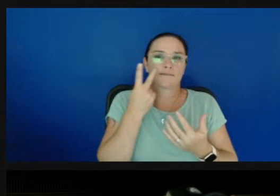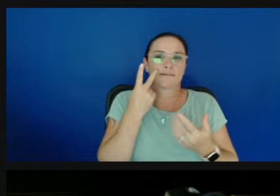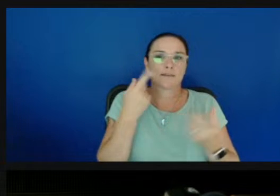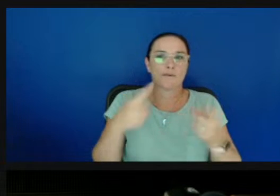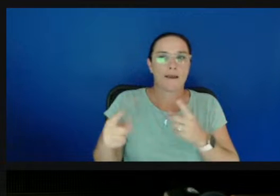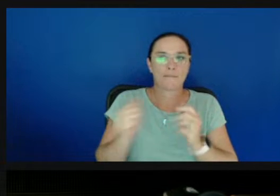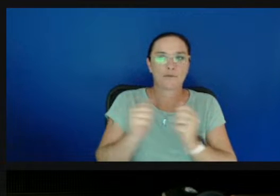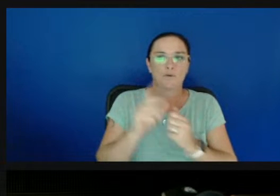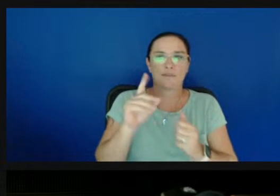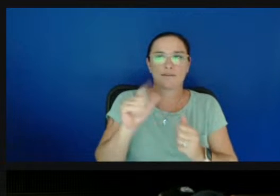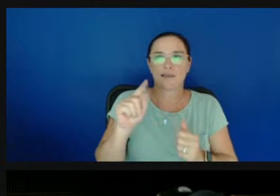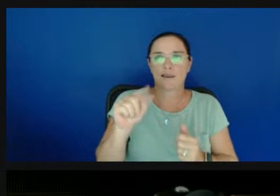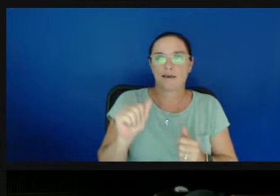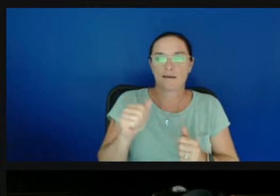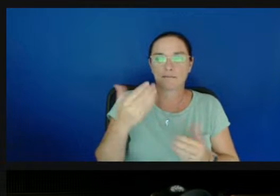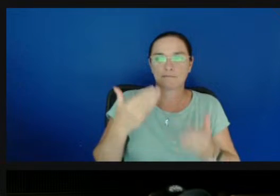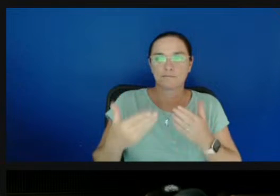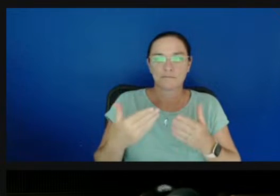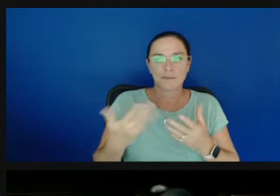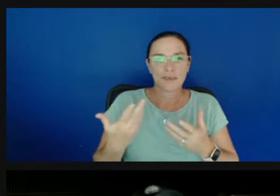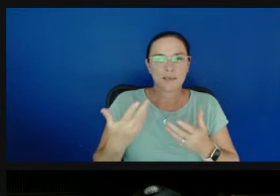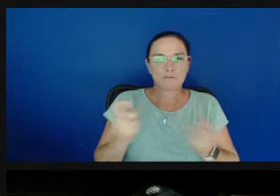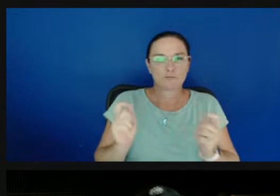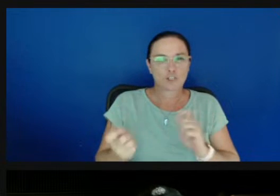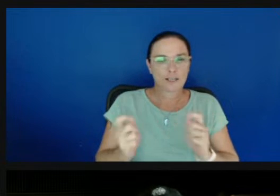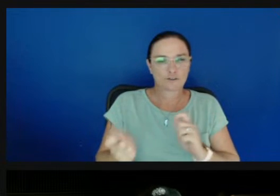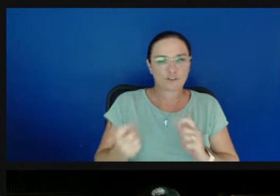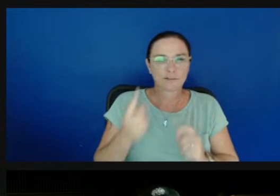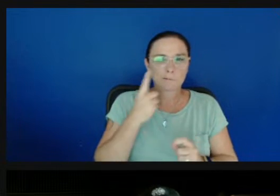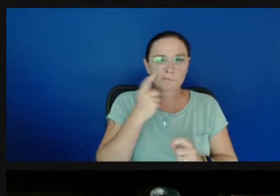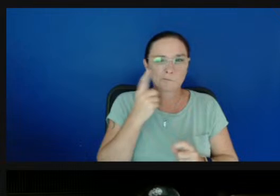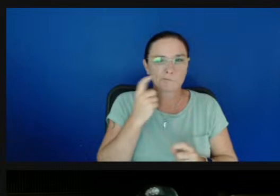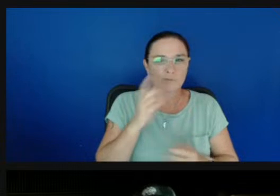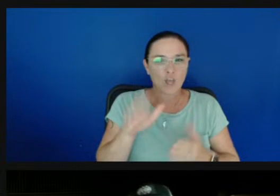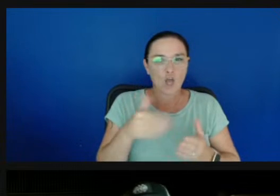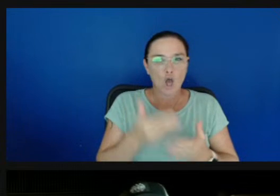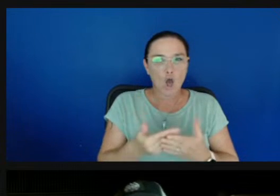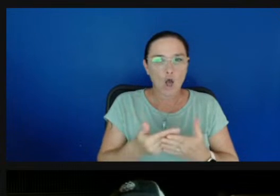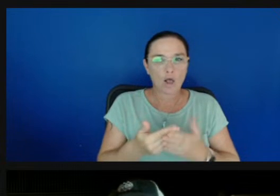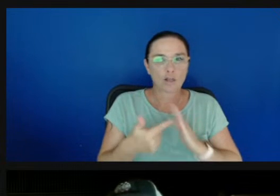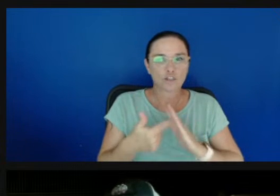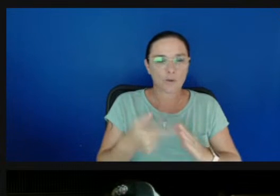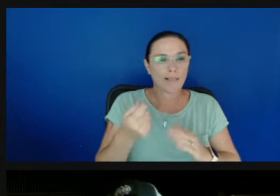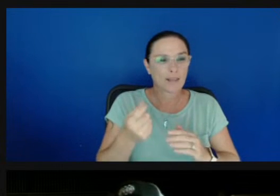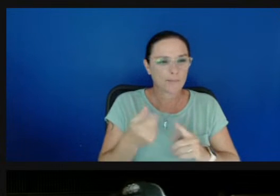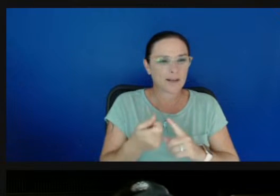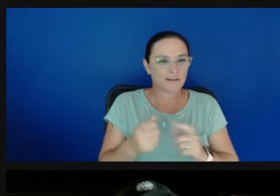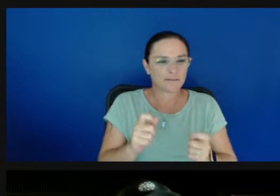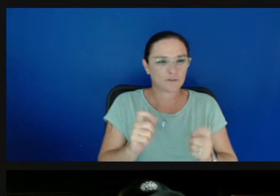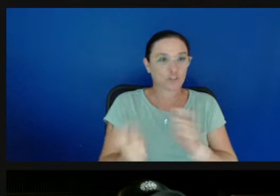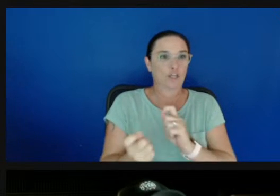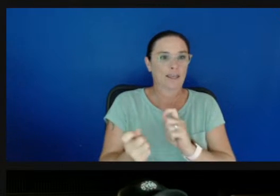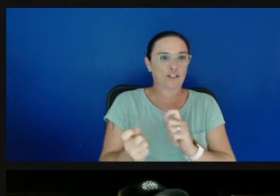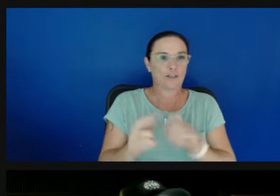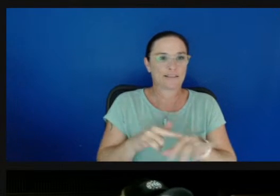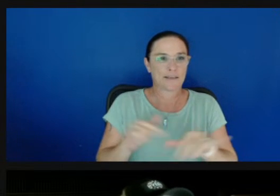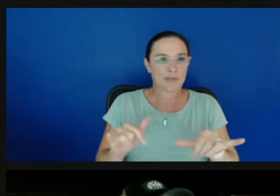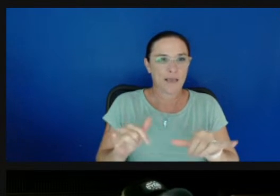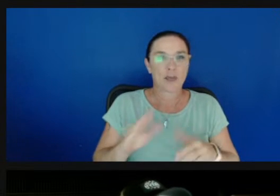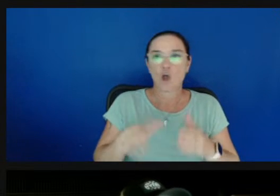because it is a little suspicious how it's all the stations are showing a little bit of deviation all at the same time and all in the same